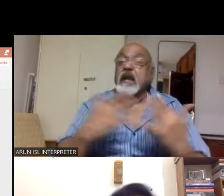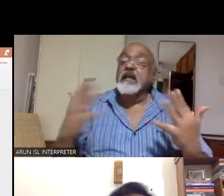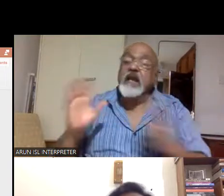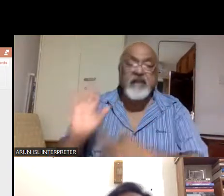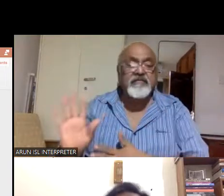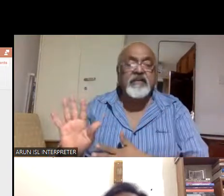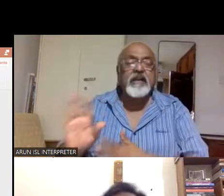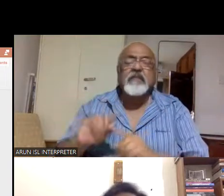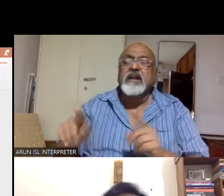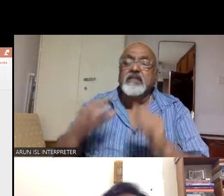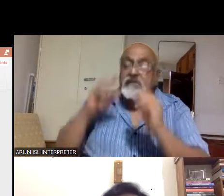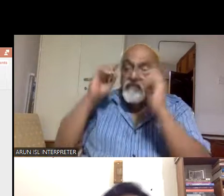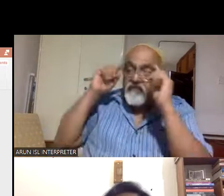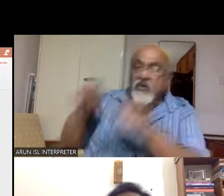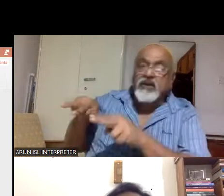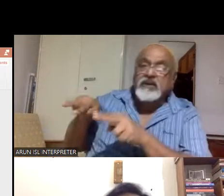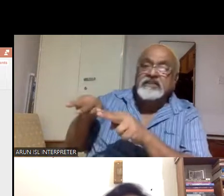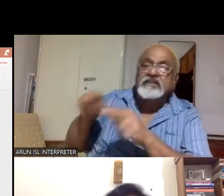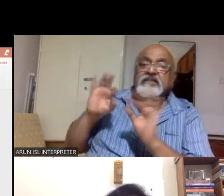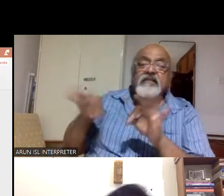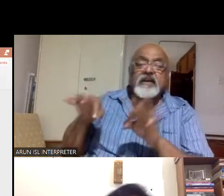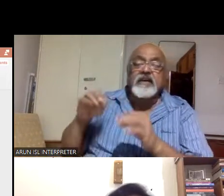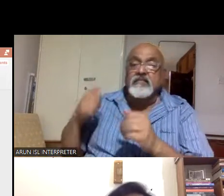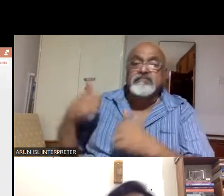there, but they were never getting counted. They were never coming